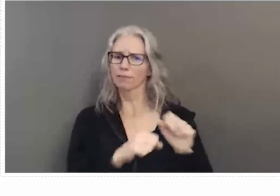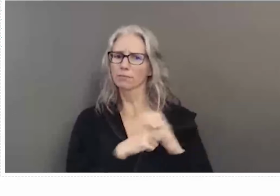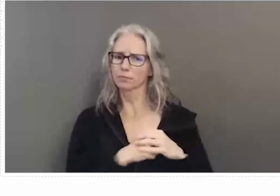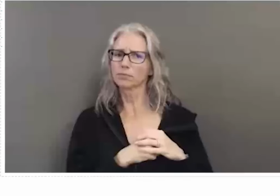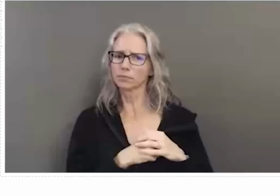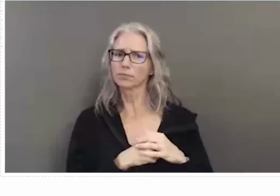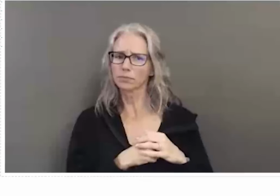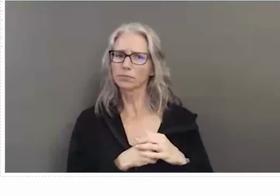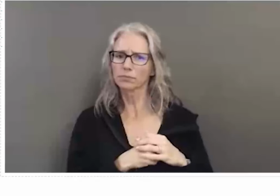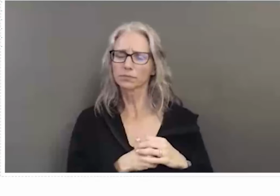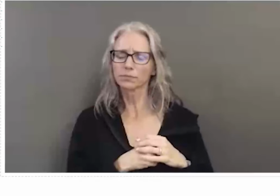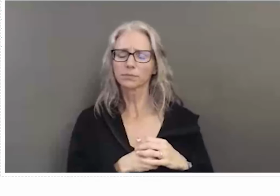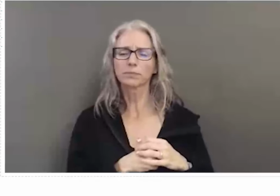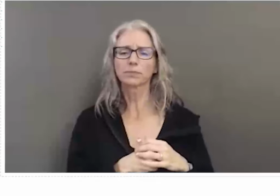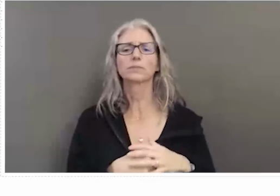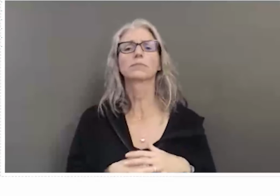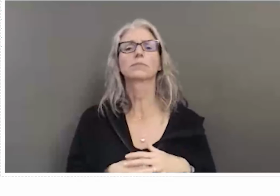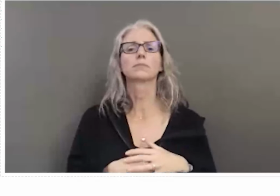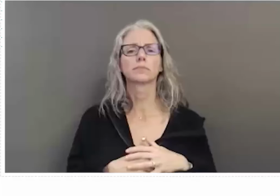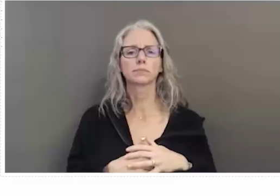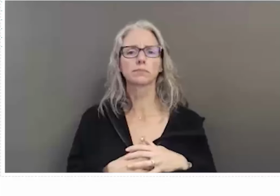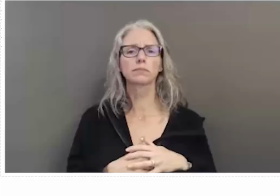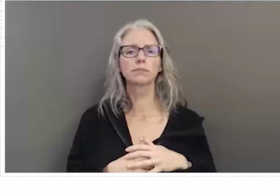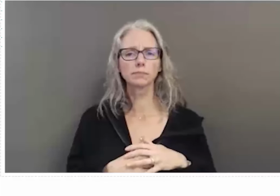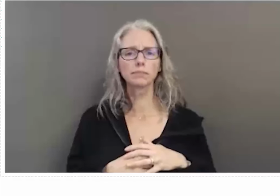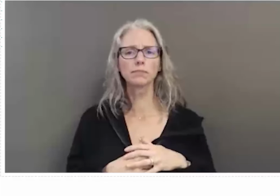Whether it's a good way to look at it,